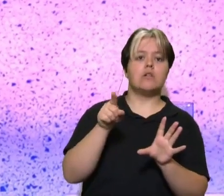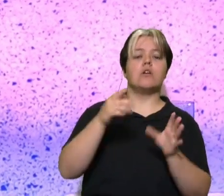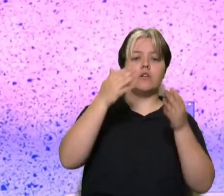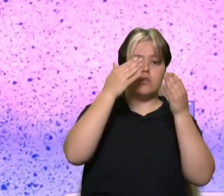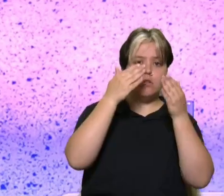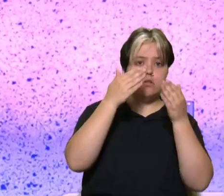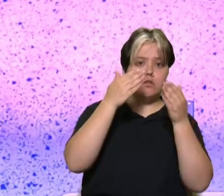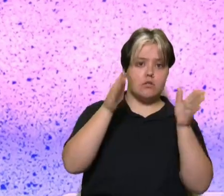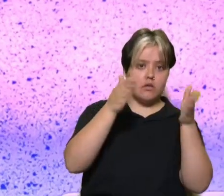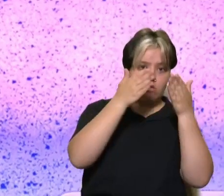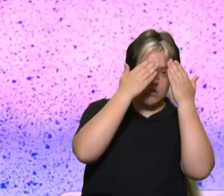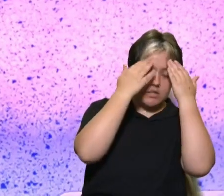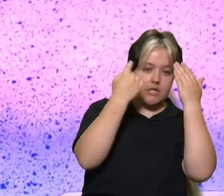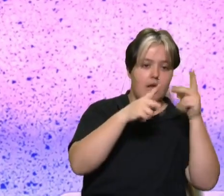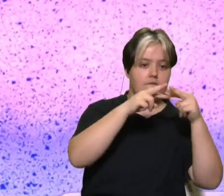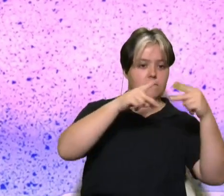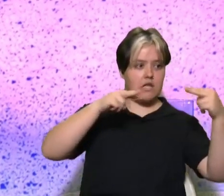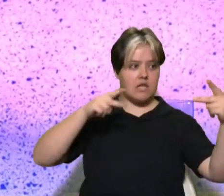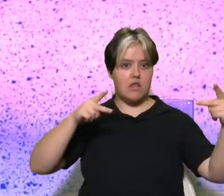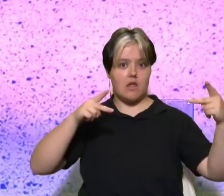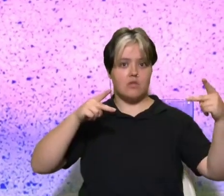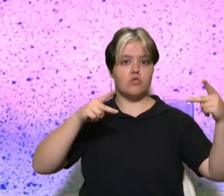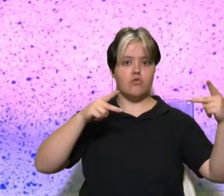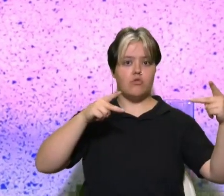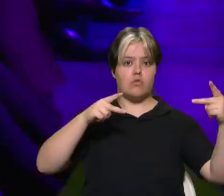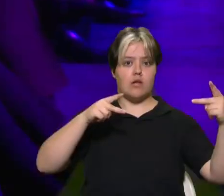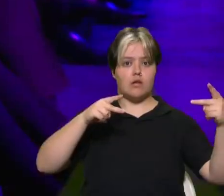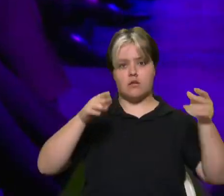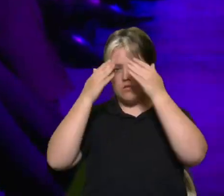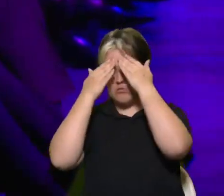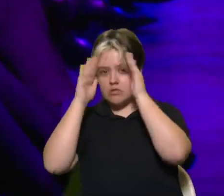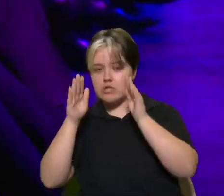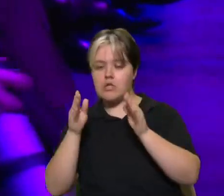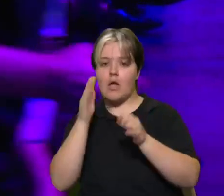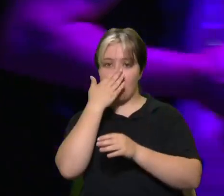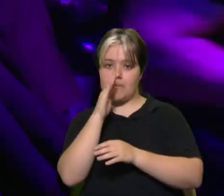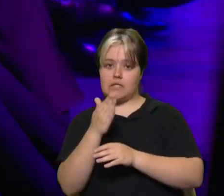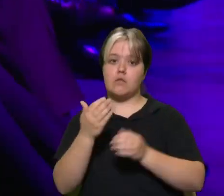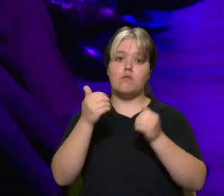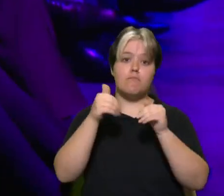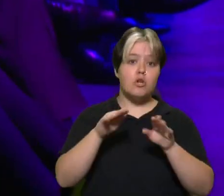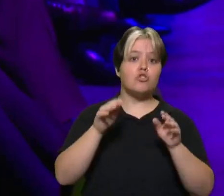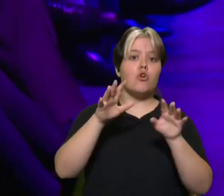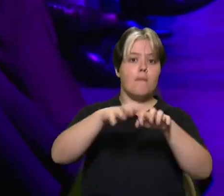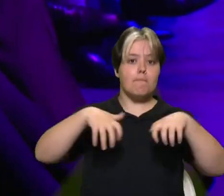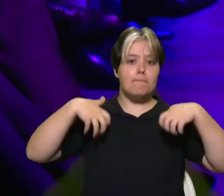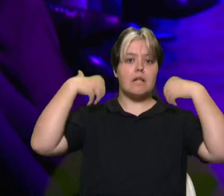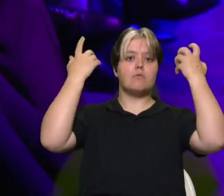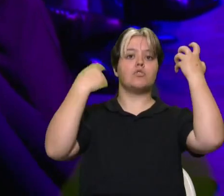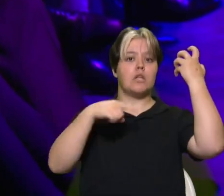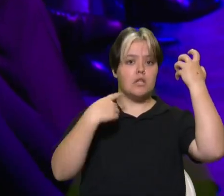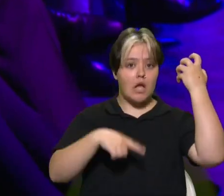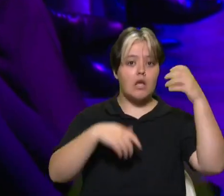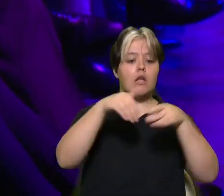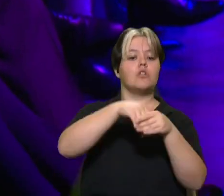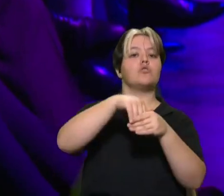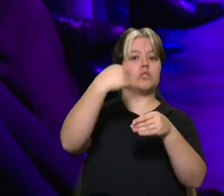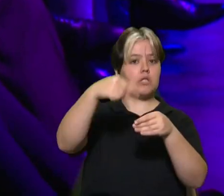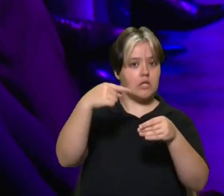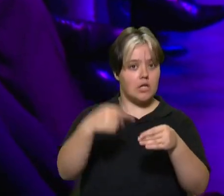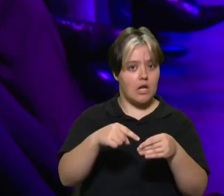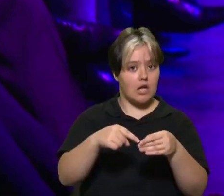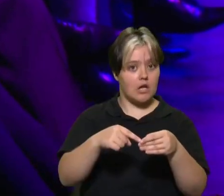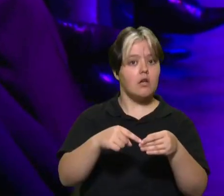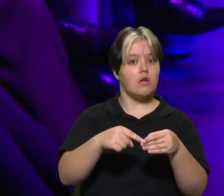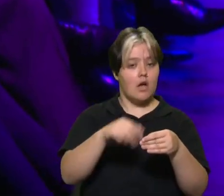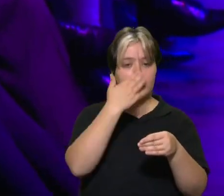varied institutions, and democracies both have a lot in common. They have parliaments